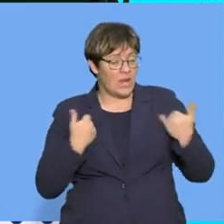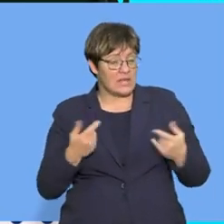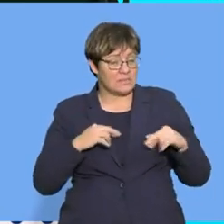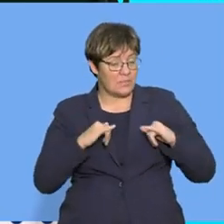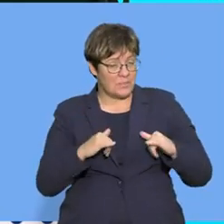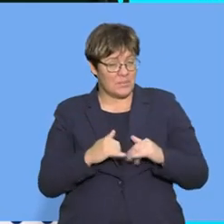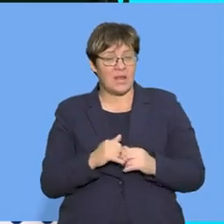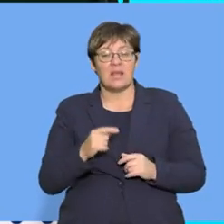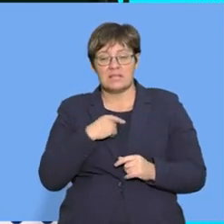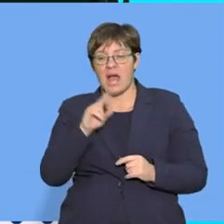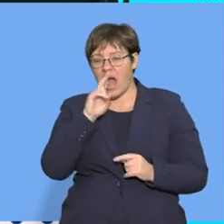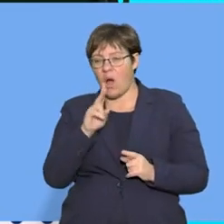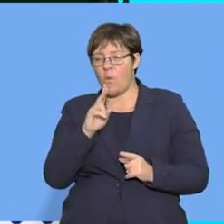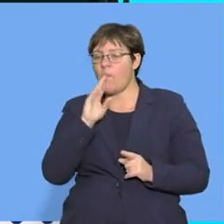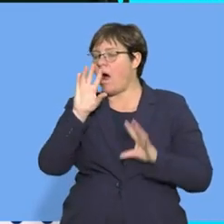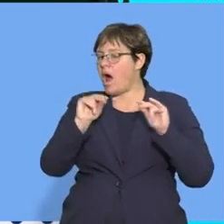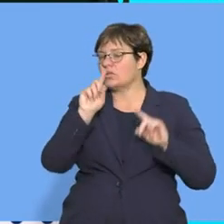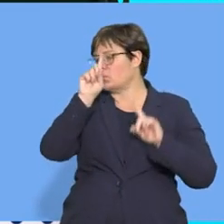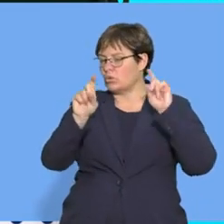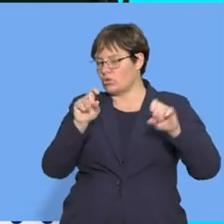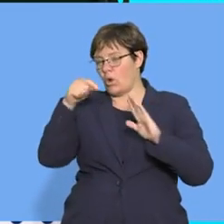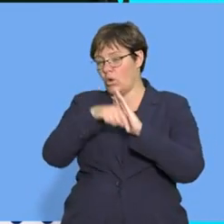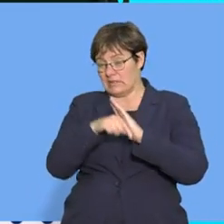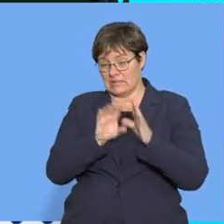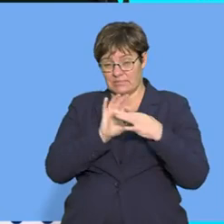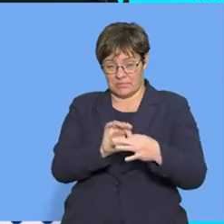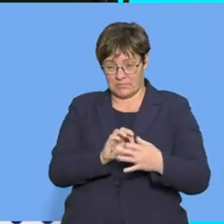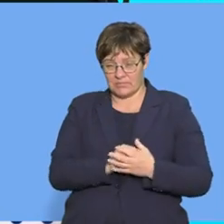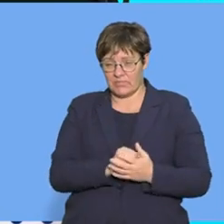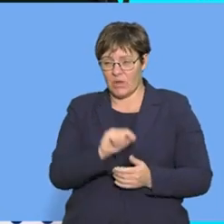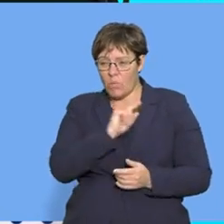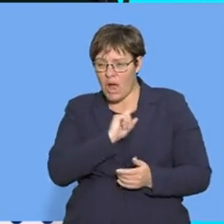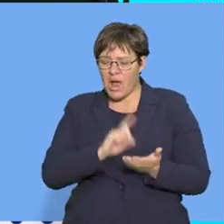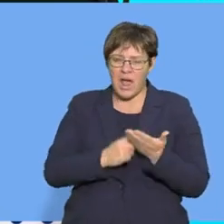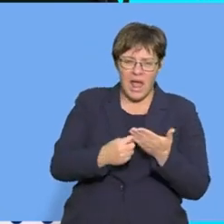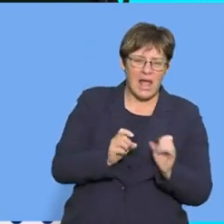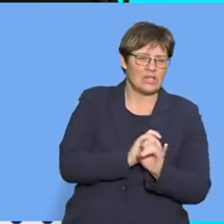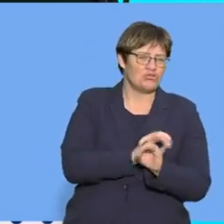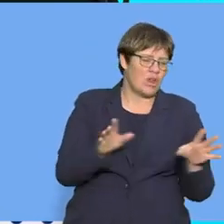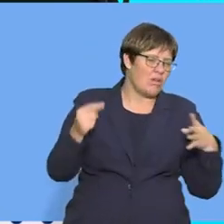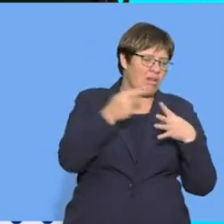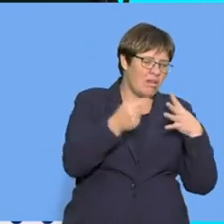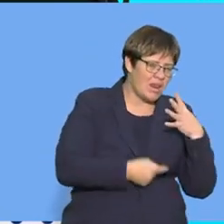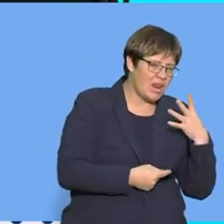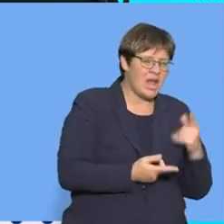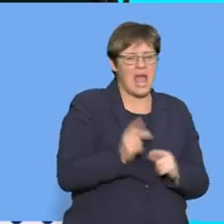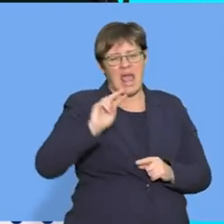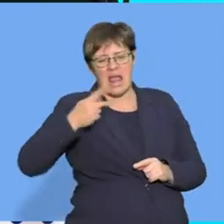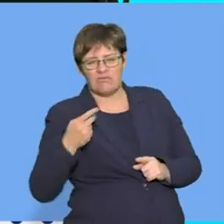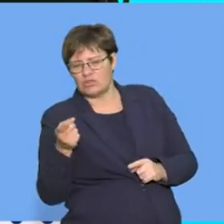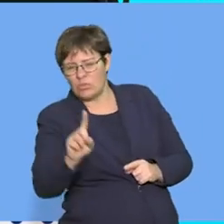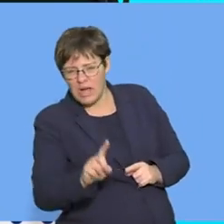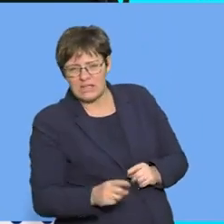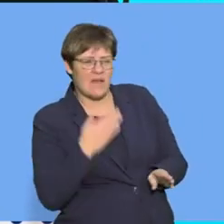how this can be asked in context now, right? Because we've been talking about general terms. This is what an inverse is. This is